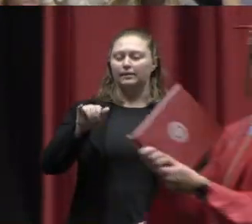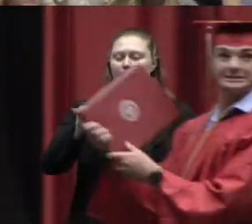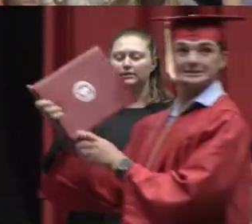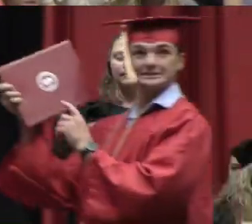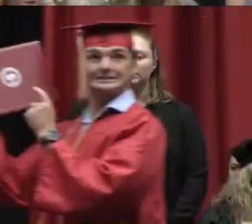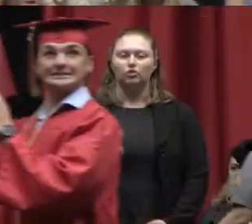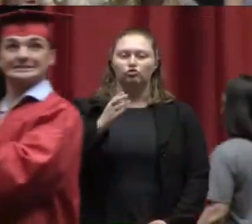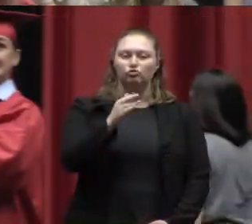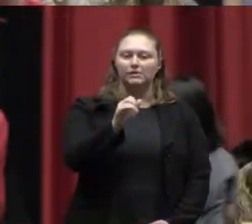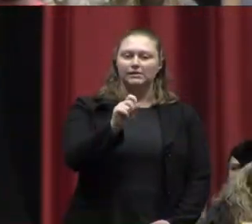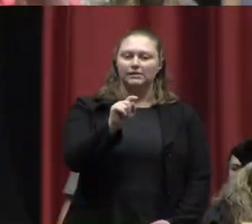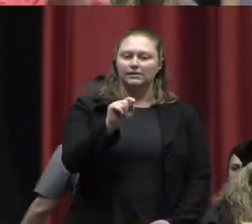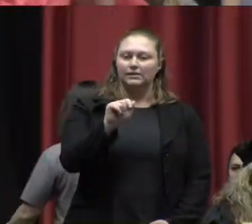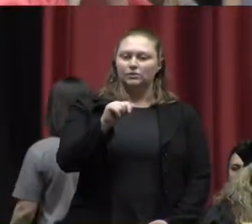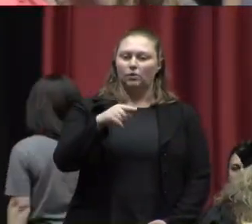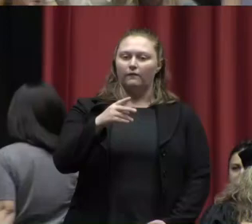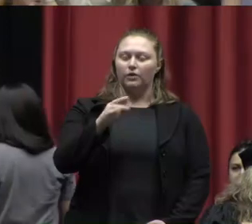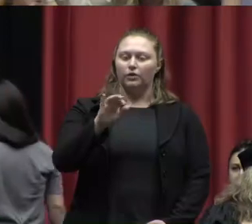Christopher Tapia.